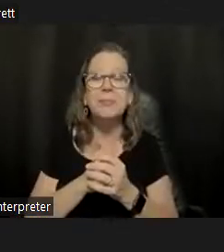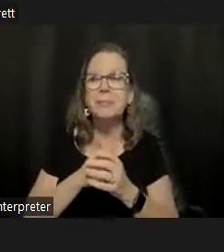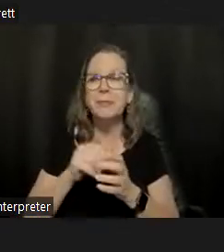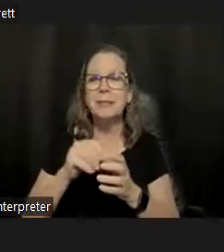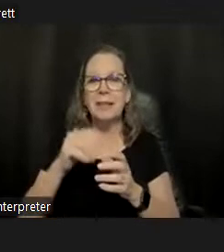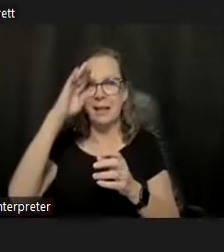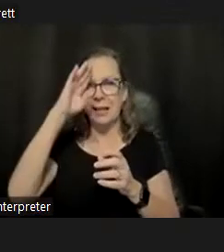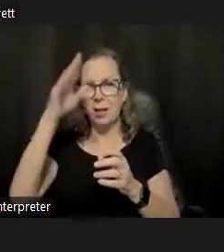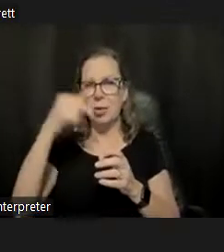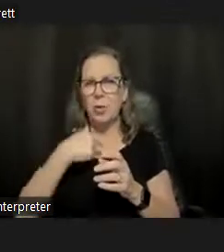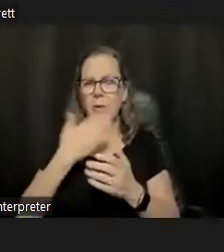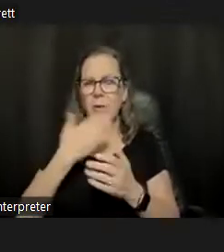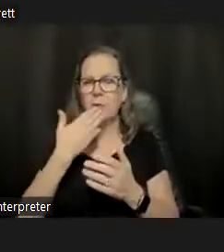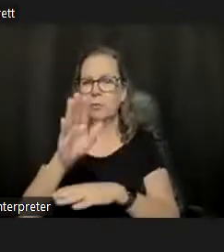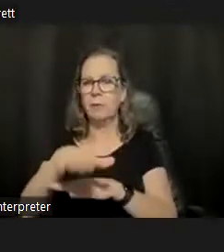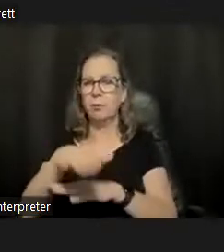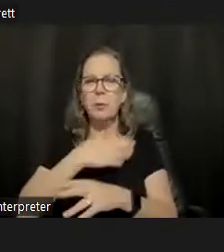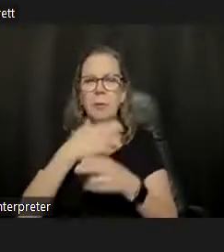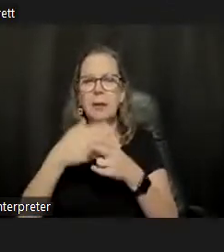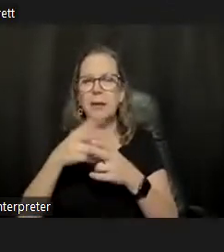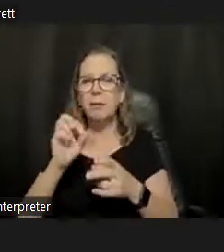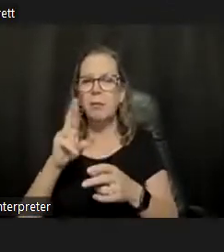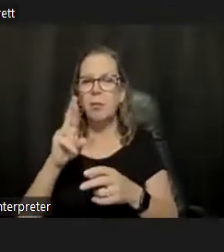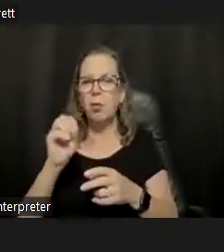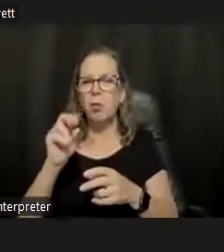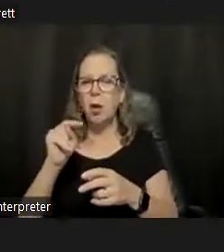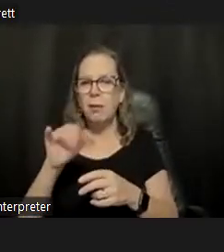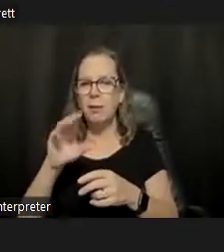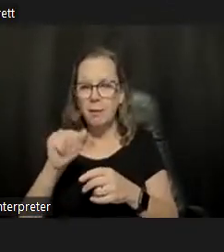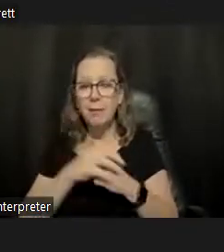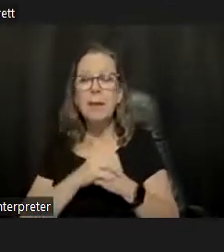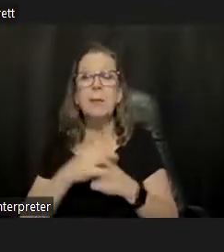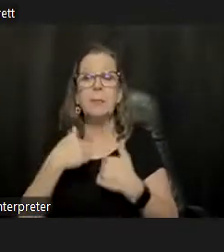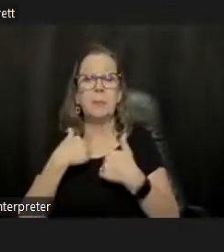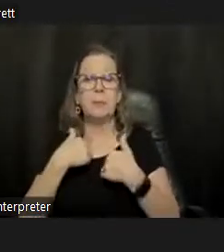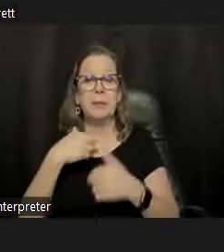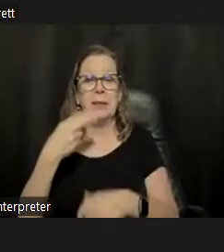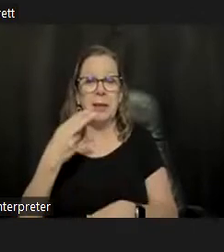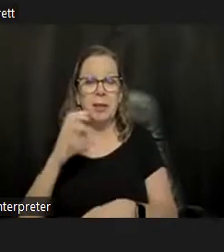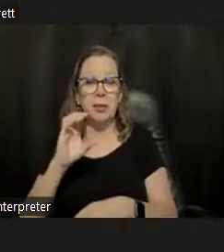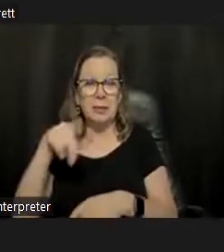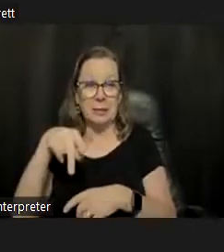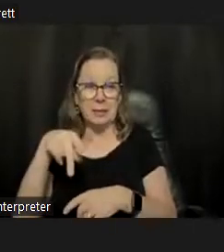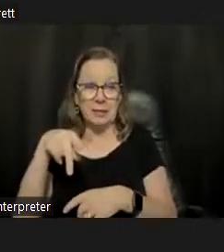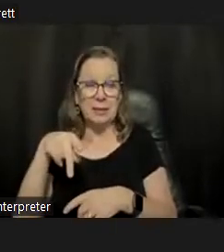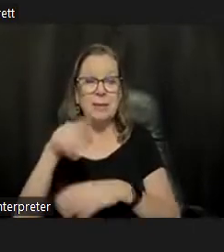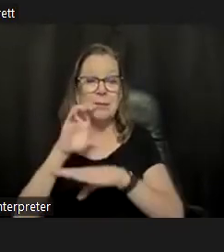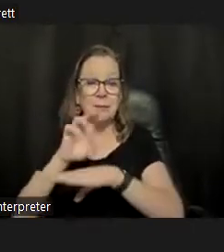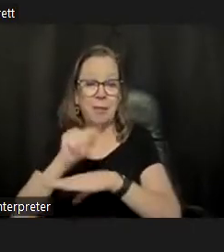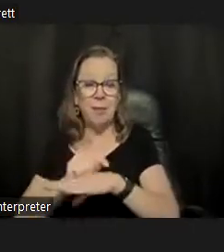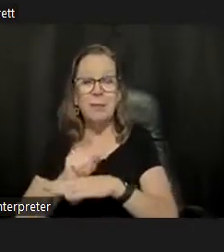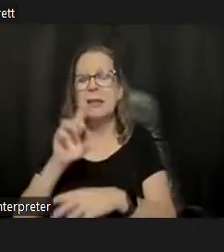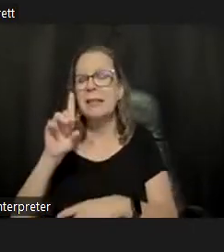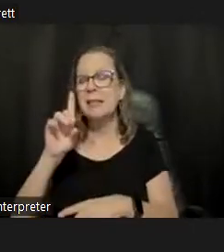Hi, good afternoon, everybody. My name is Veronica, and I am an HCP consultant at